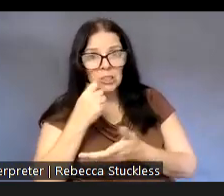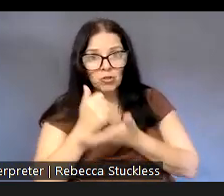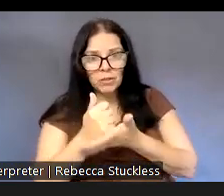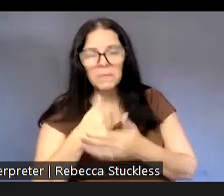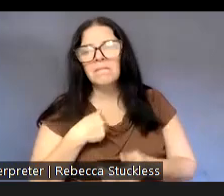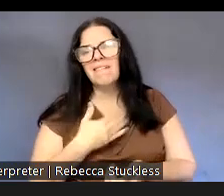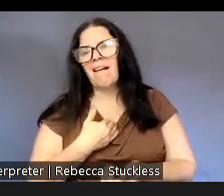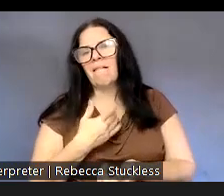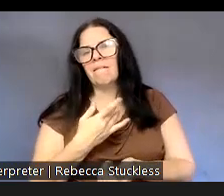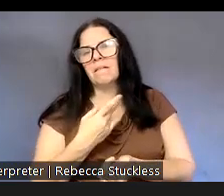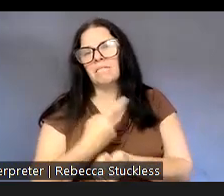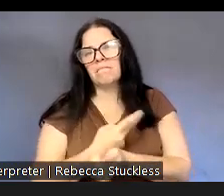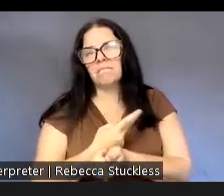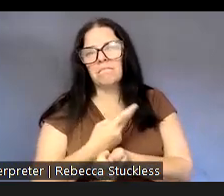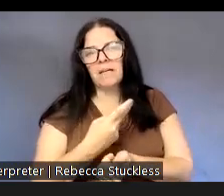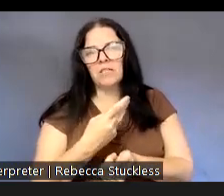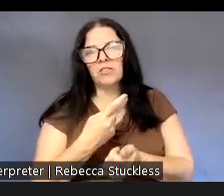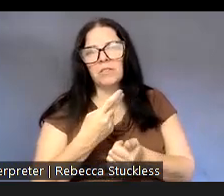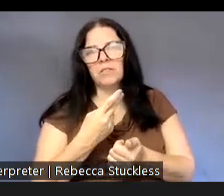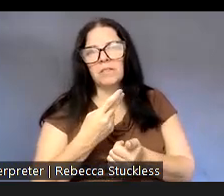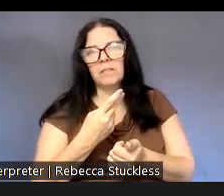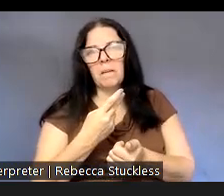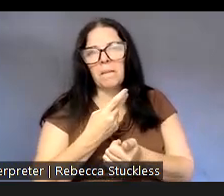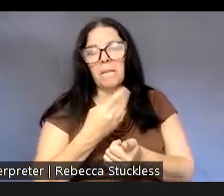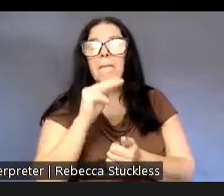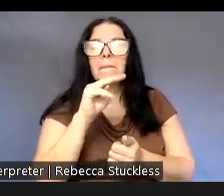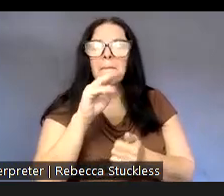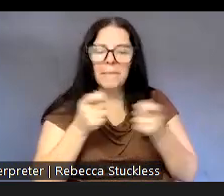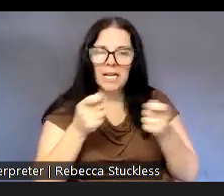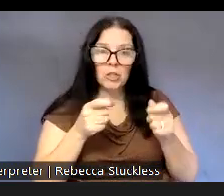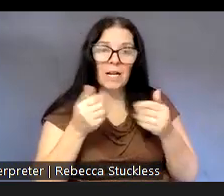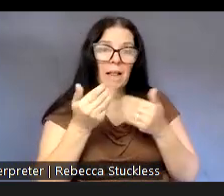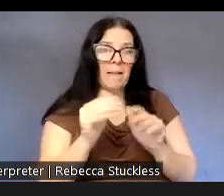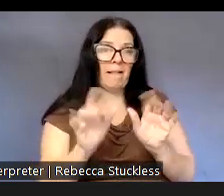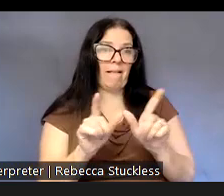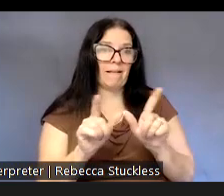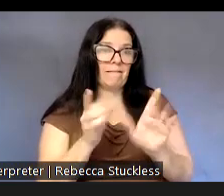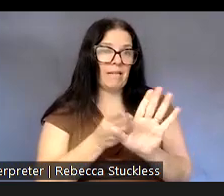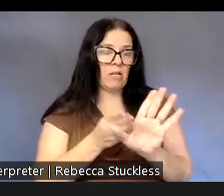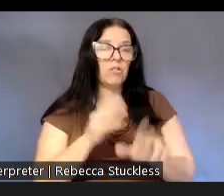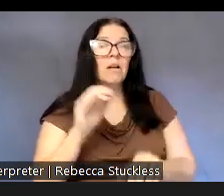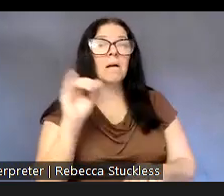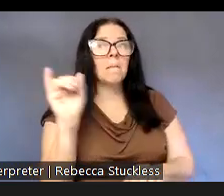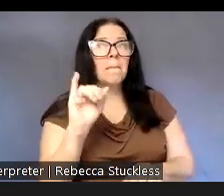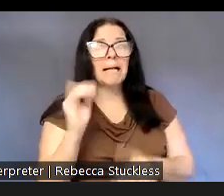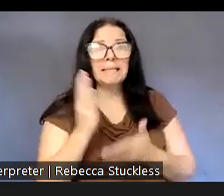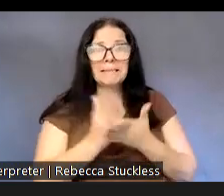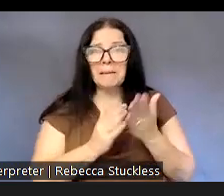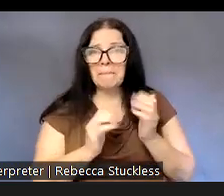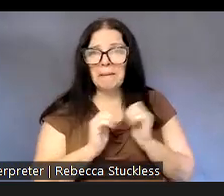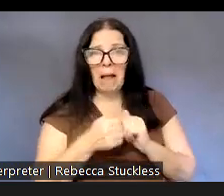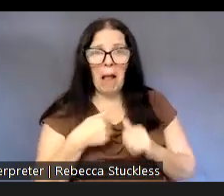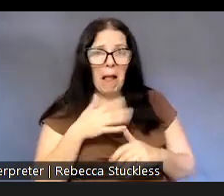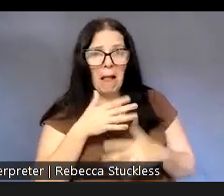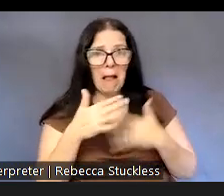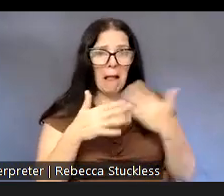master's limited licensed psychologist, and somewhere along the way, I also uh, earned certifications